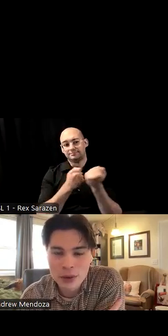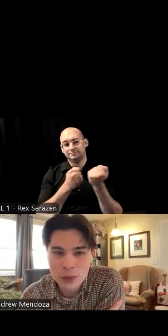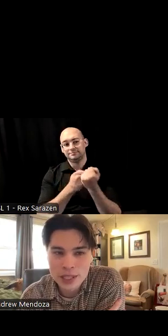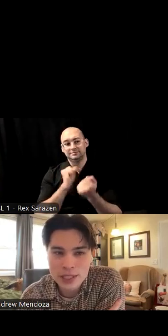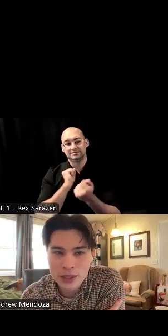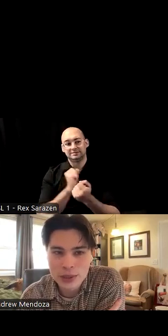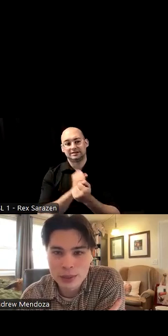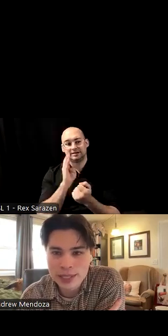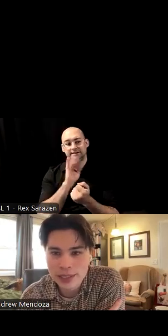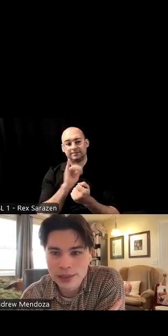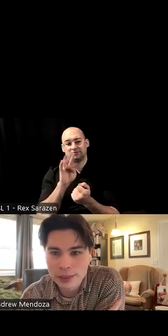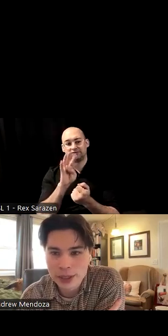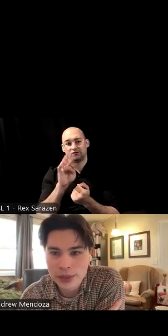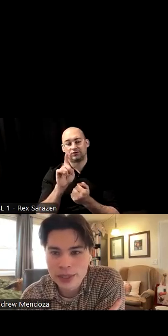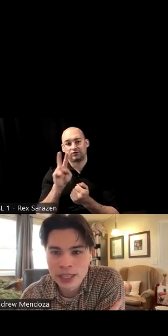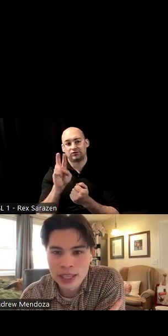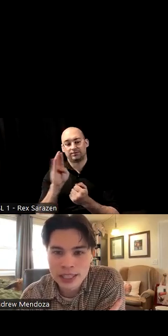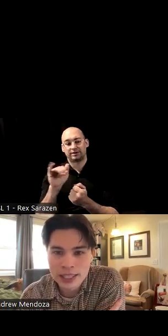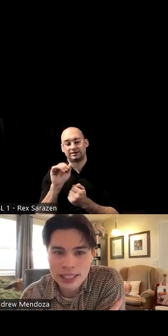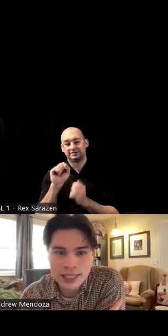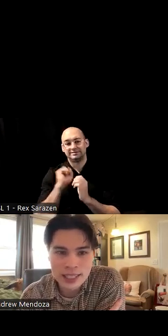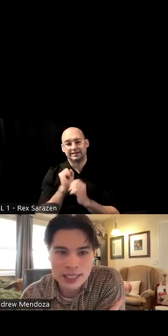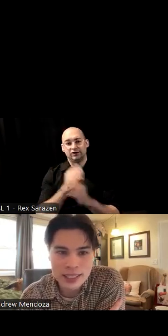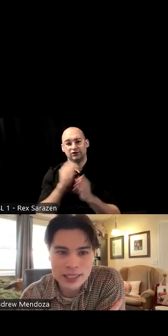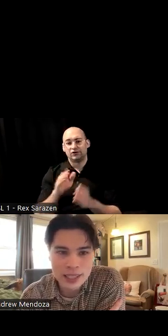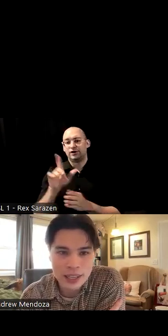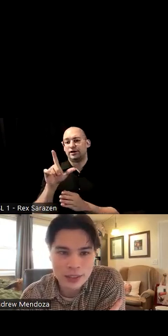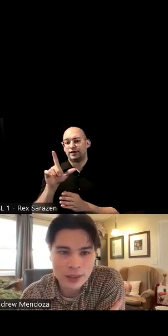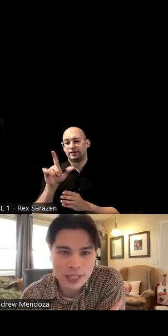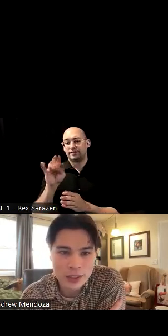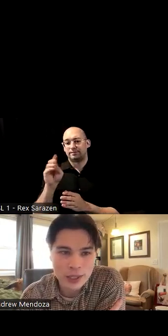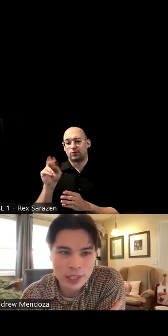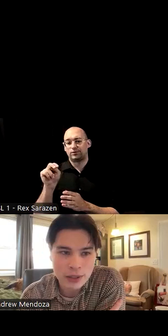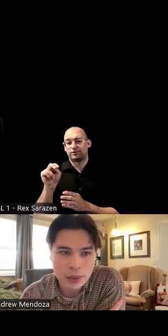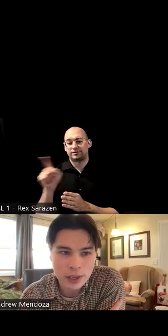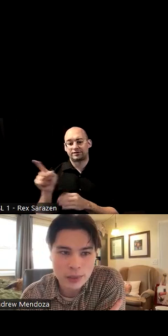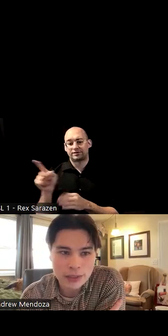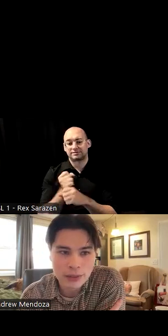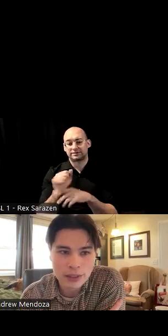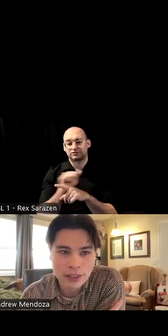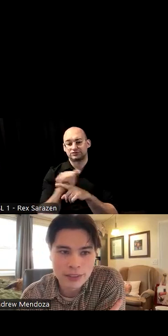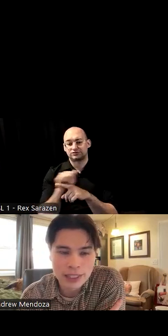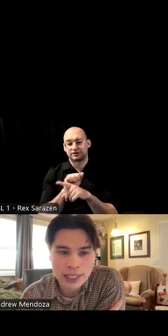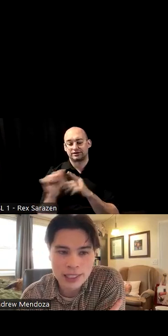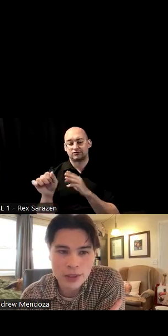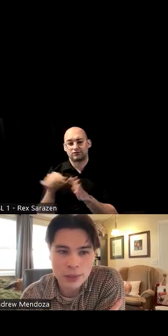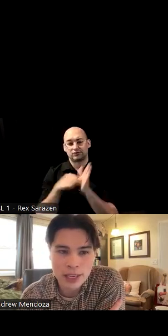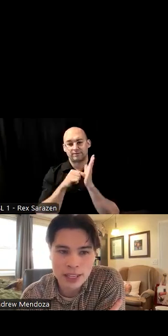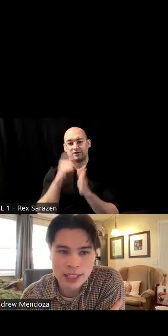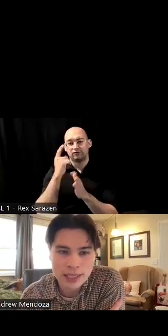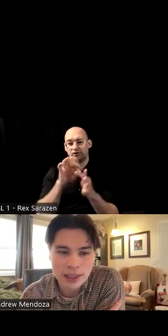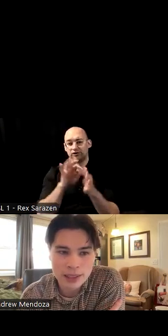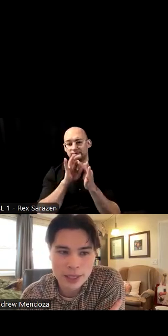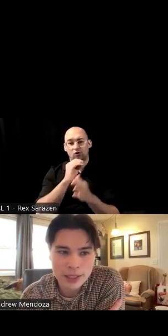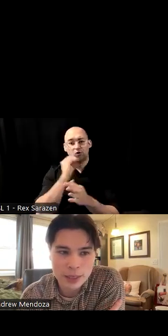Bill 412 by Senator Lamone, and this is creating a training requirement for affiliated home